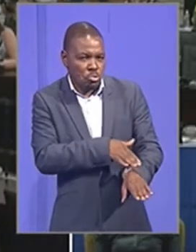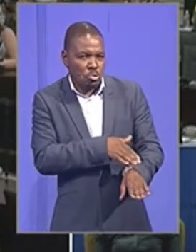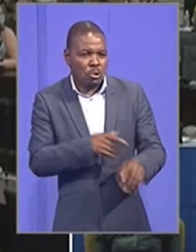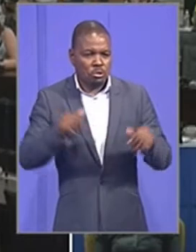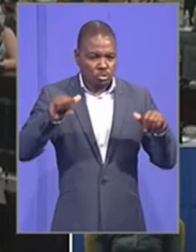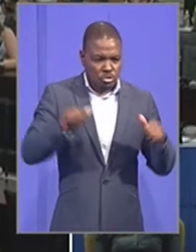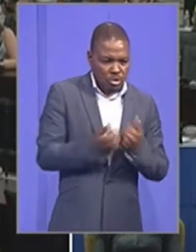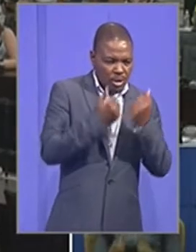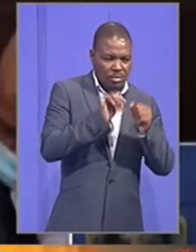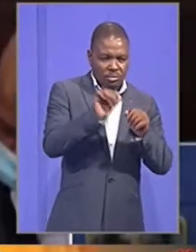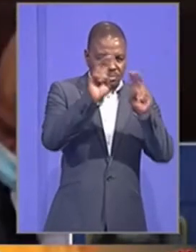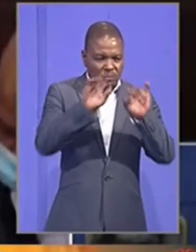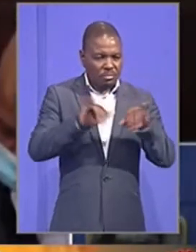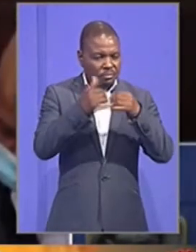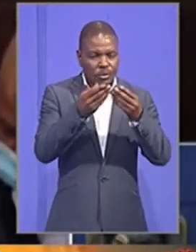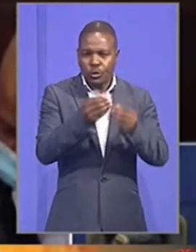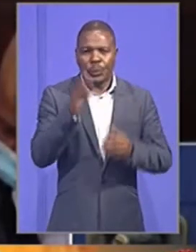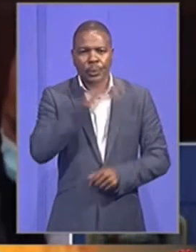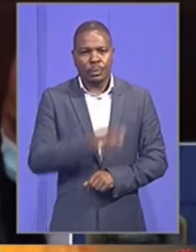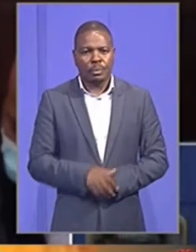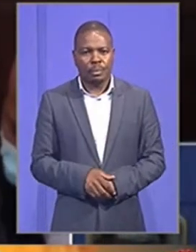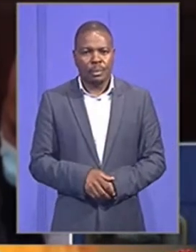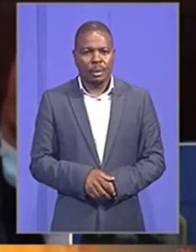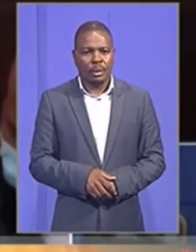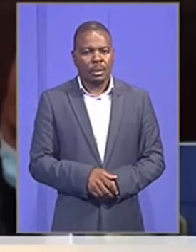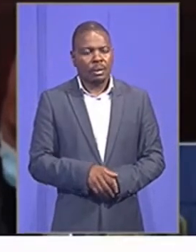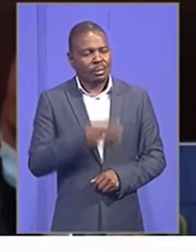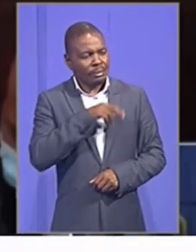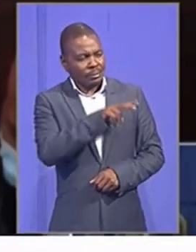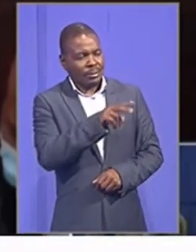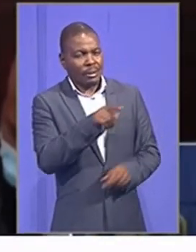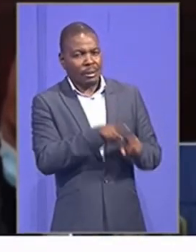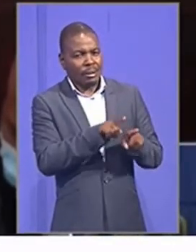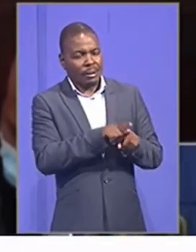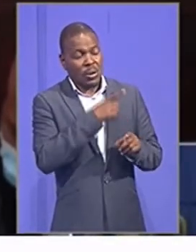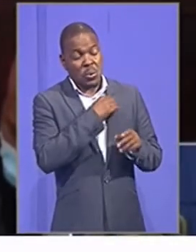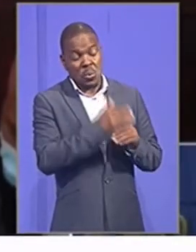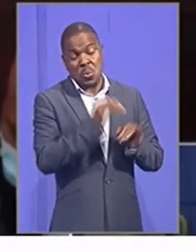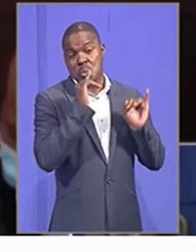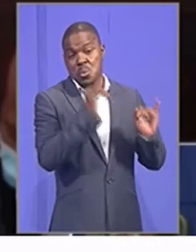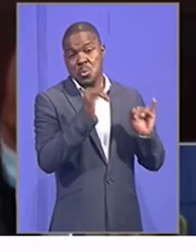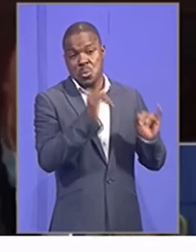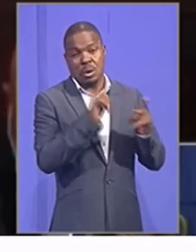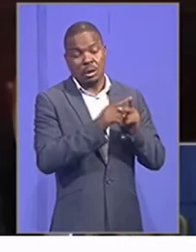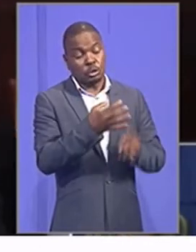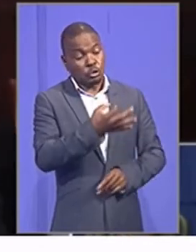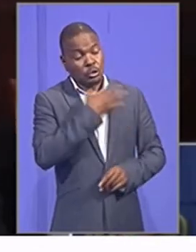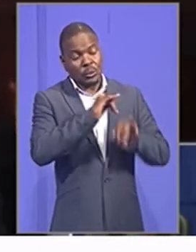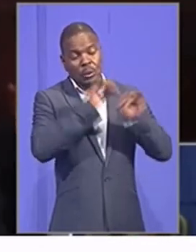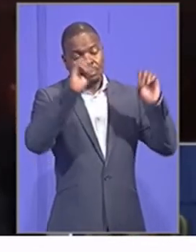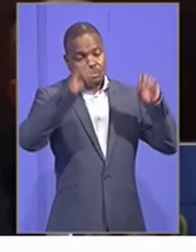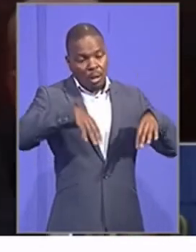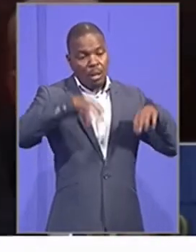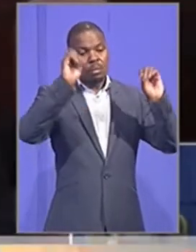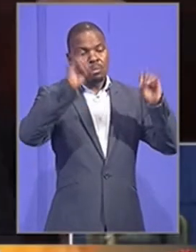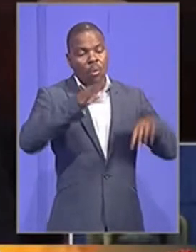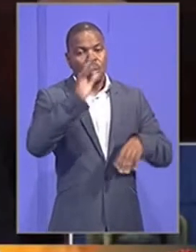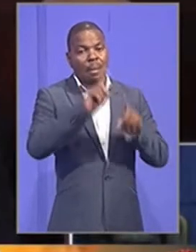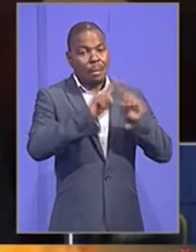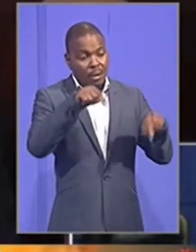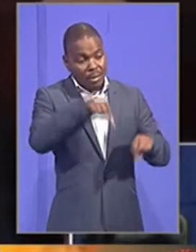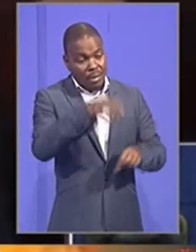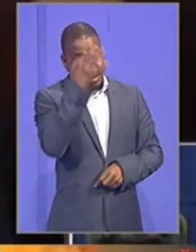tse di lebaneng Eskom. 3-month outlook indicates a rough road ahead with a high risk of load shedding. And yet